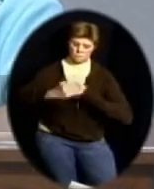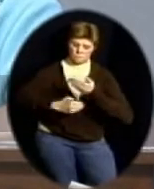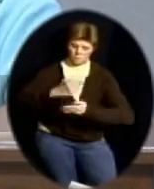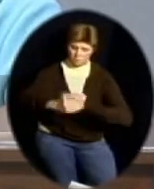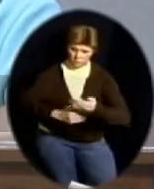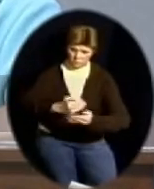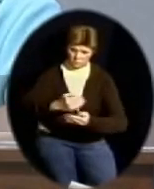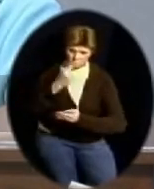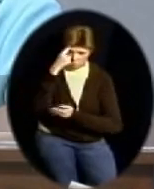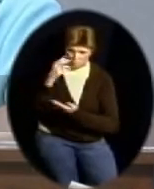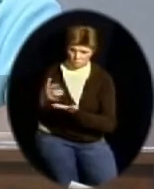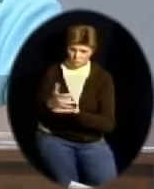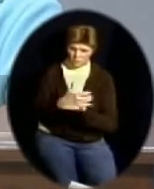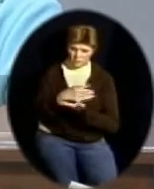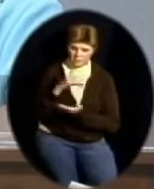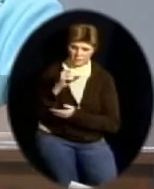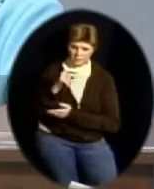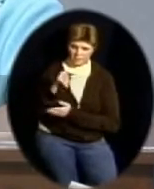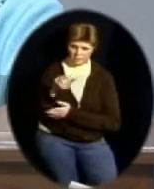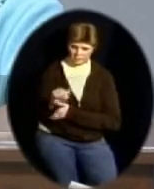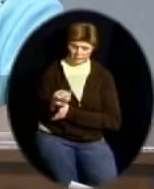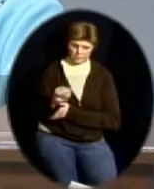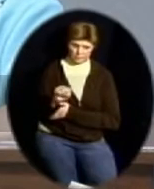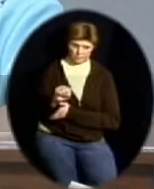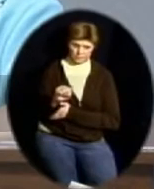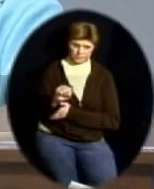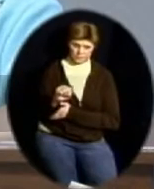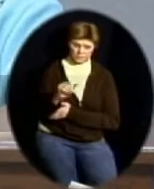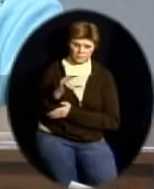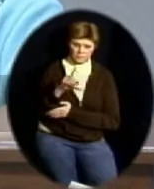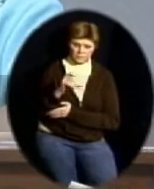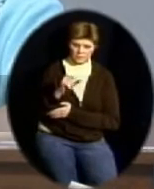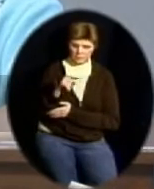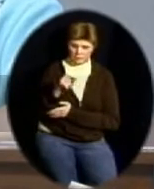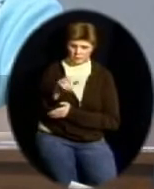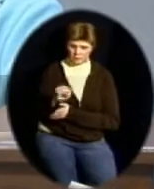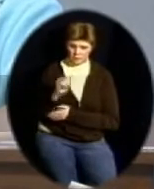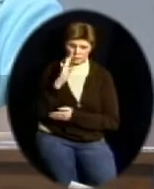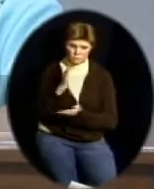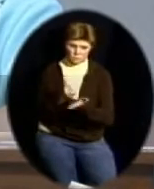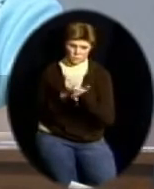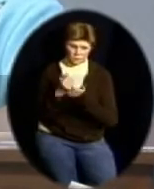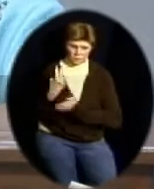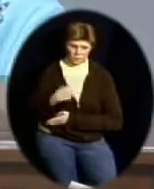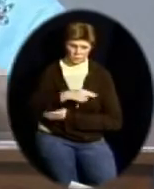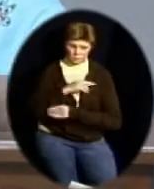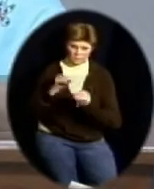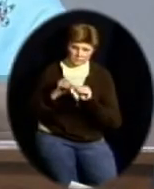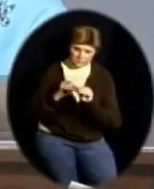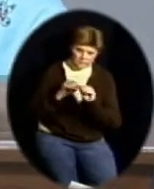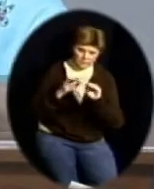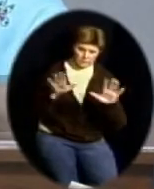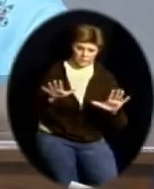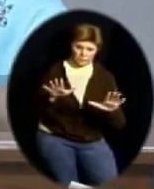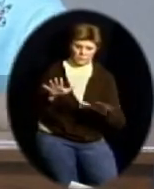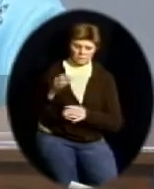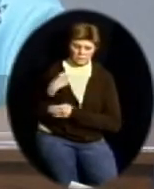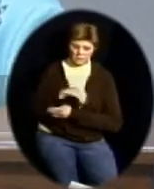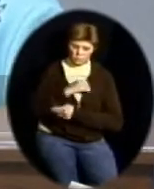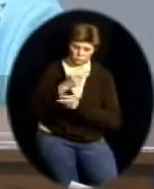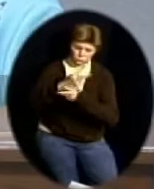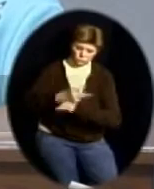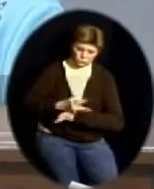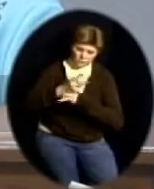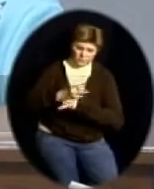This change management tool will move us toward further data-driven decision-making processes and really clarify the link between our strategies and our